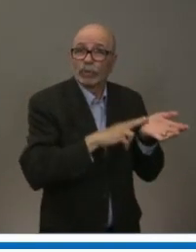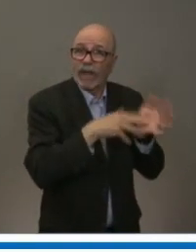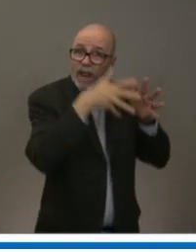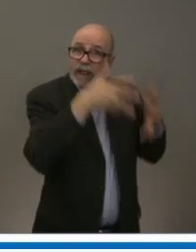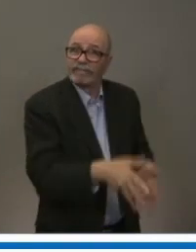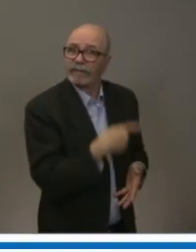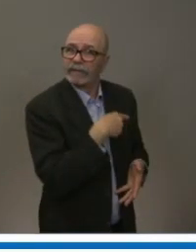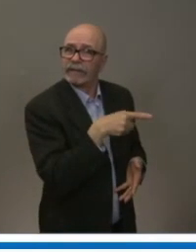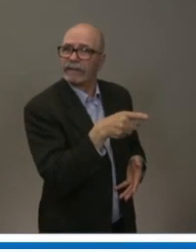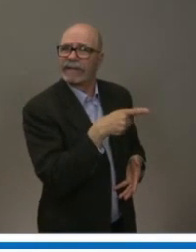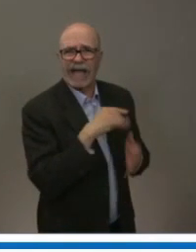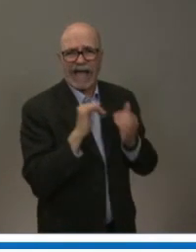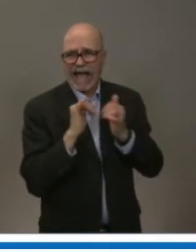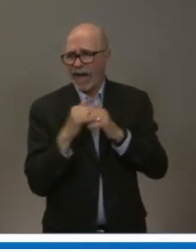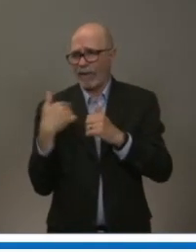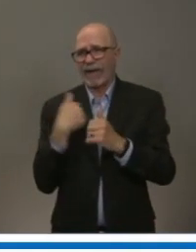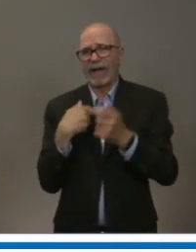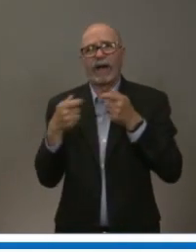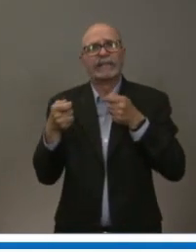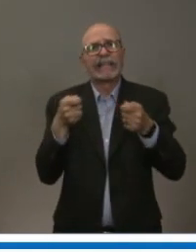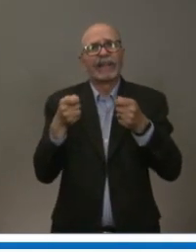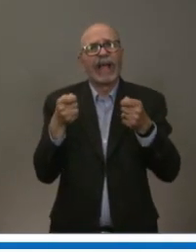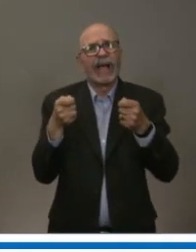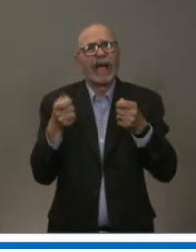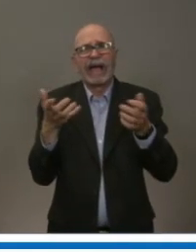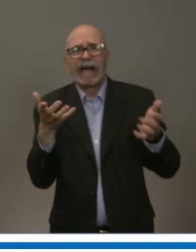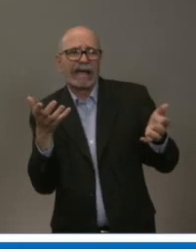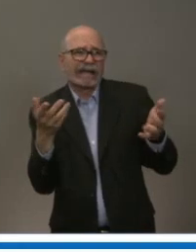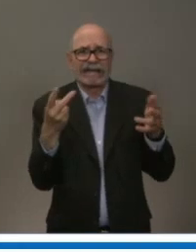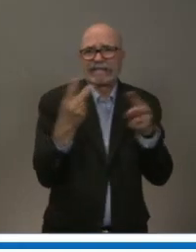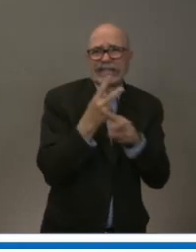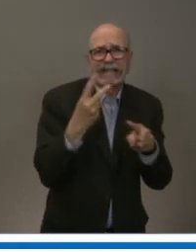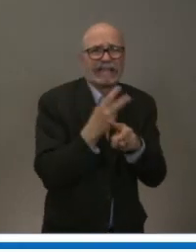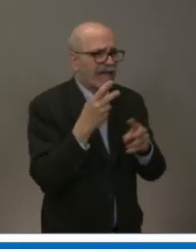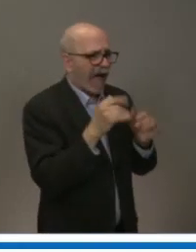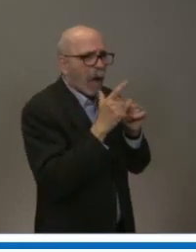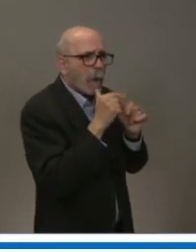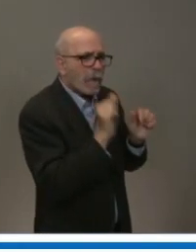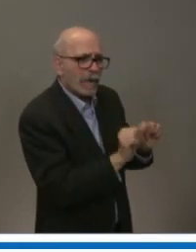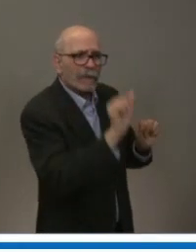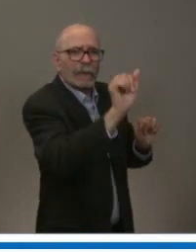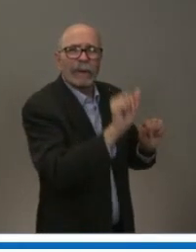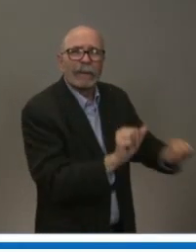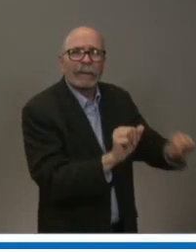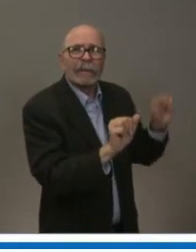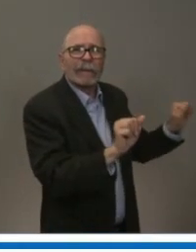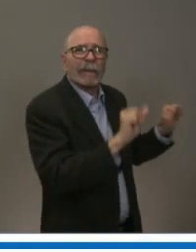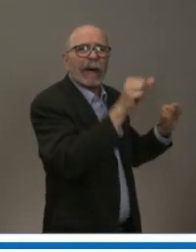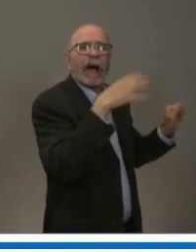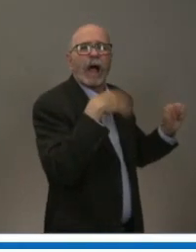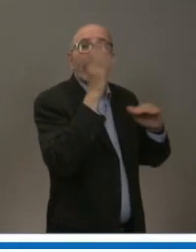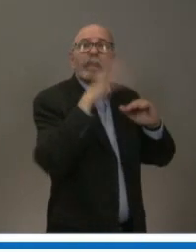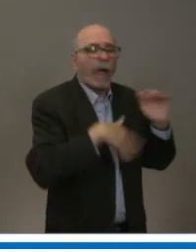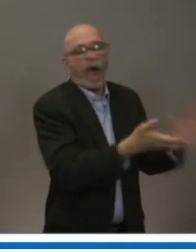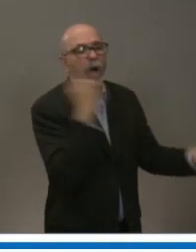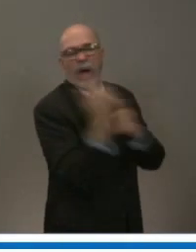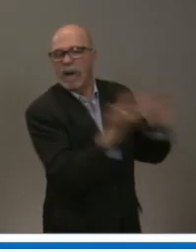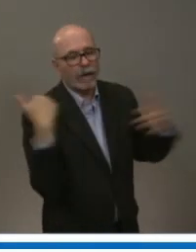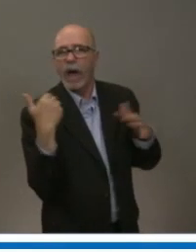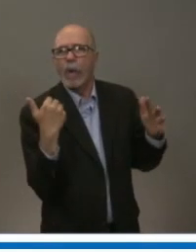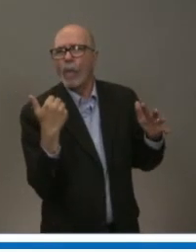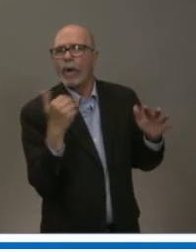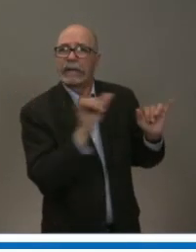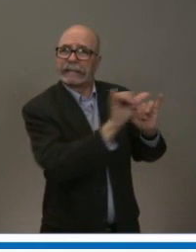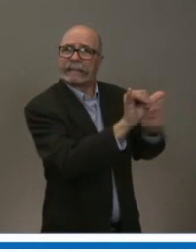a similar glut quickly coming out of the system in the future. So you're